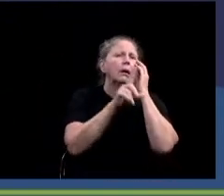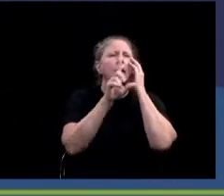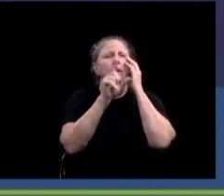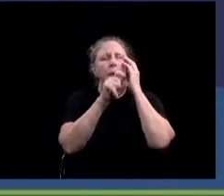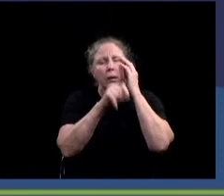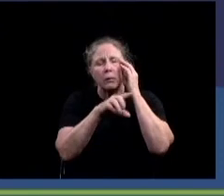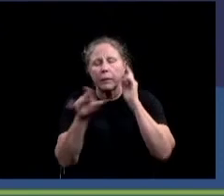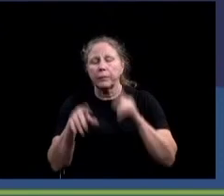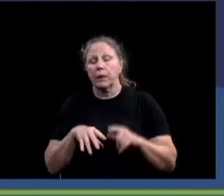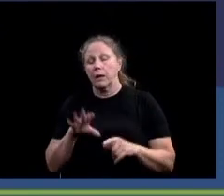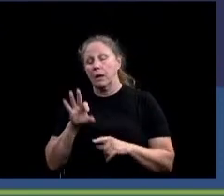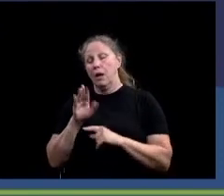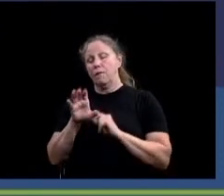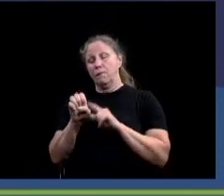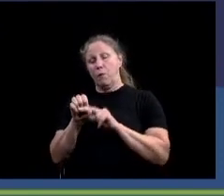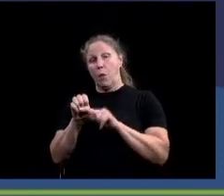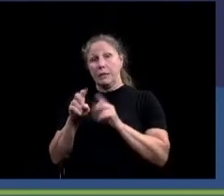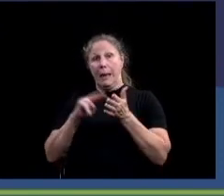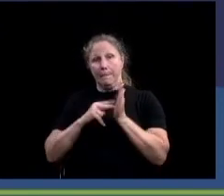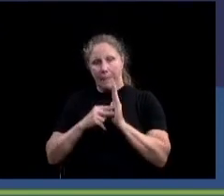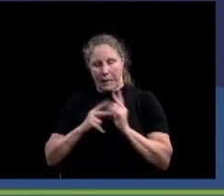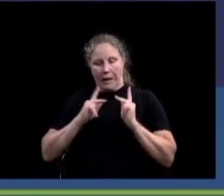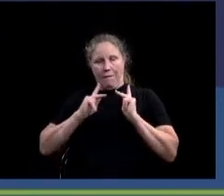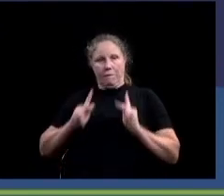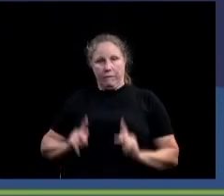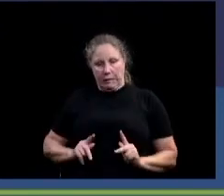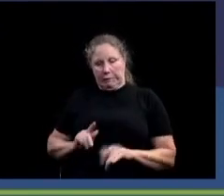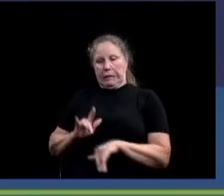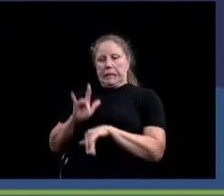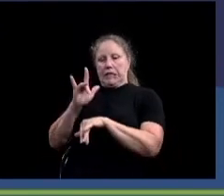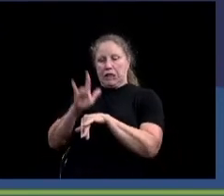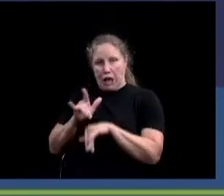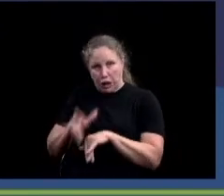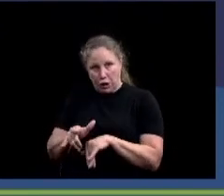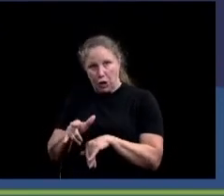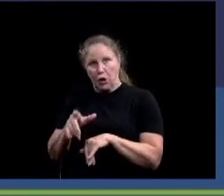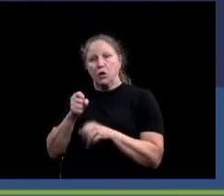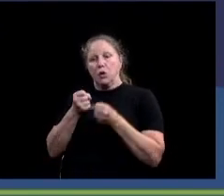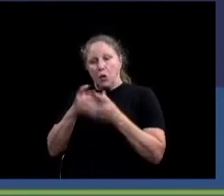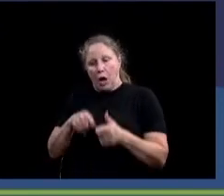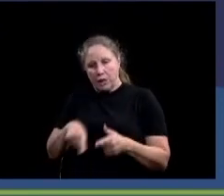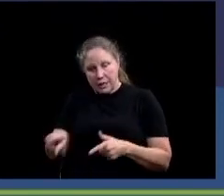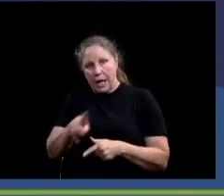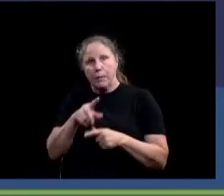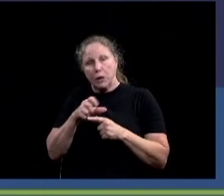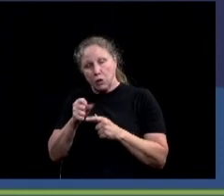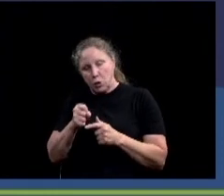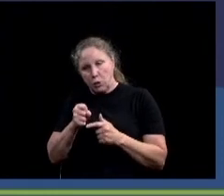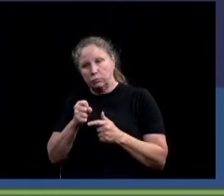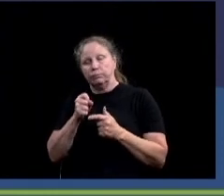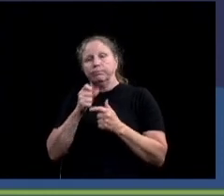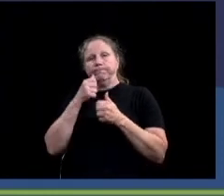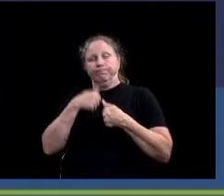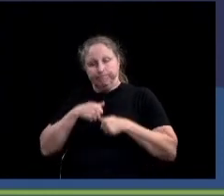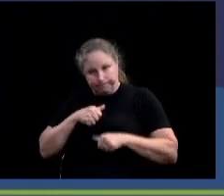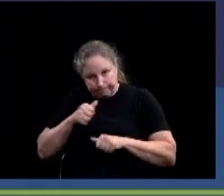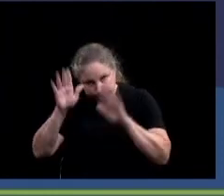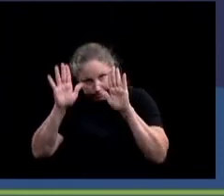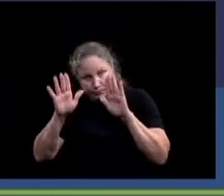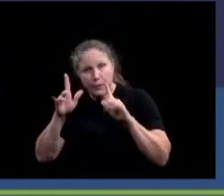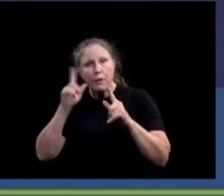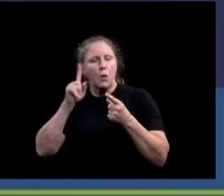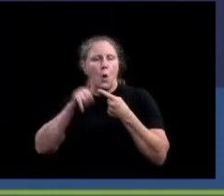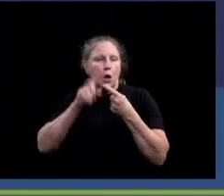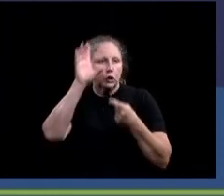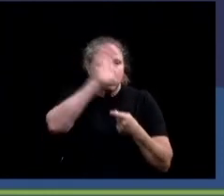with a subject to compel the subject to submit to authority for a search, detainment, arrest, or defend a person from an